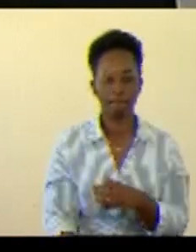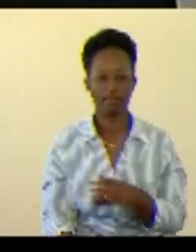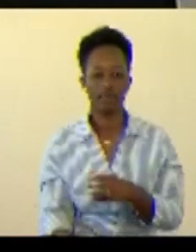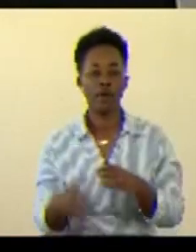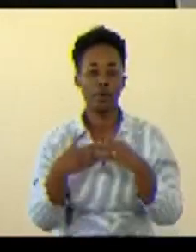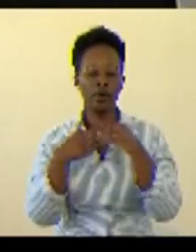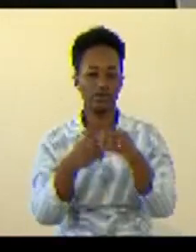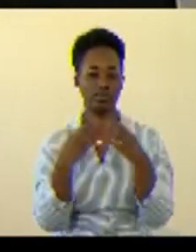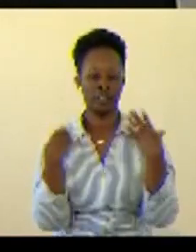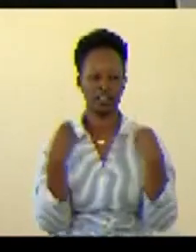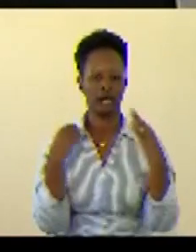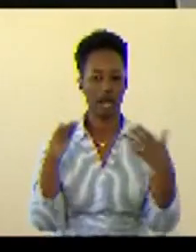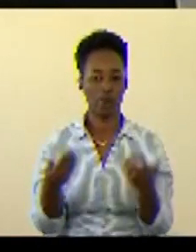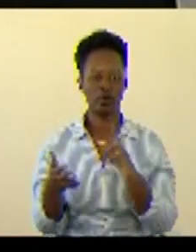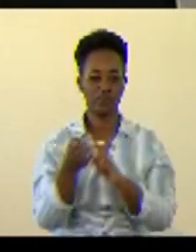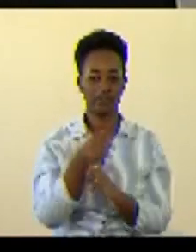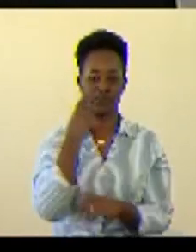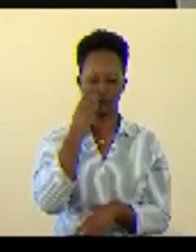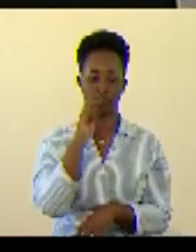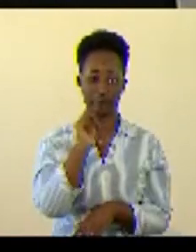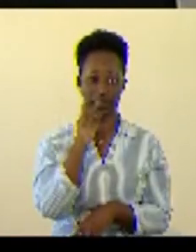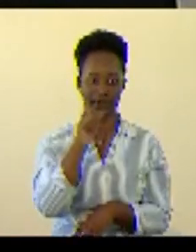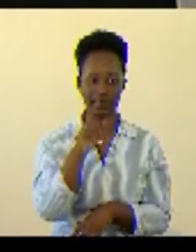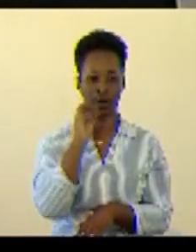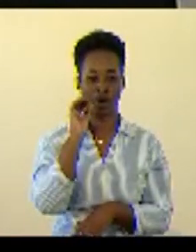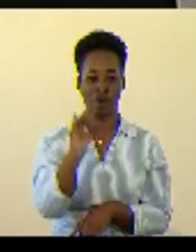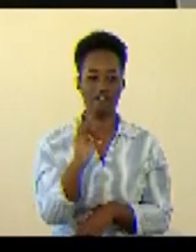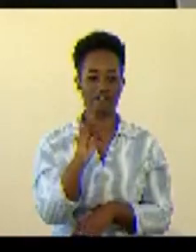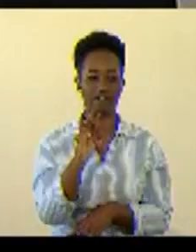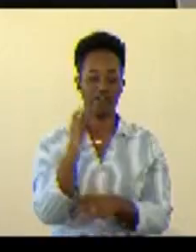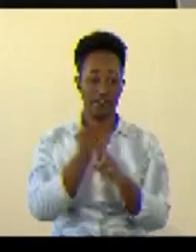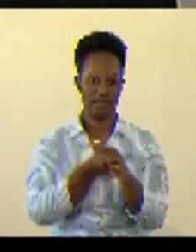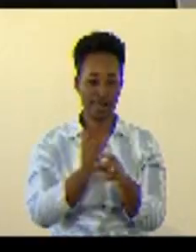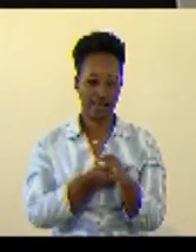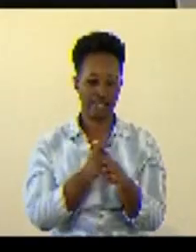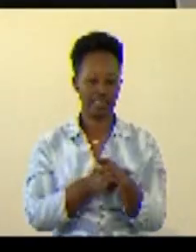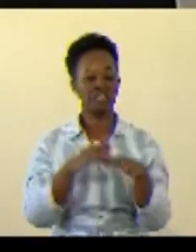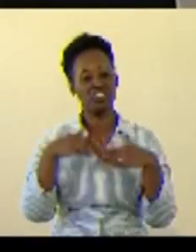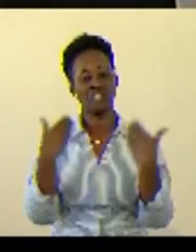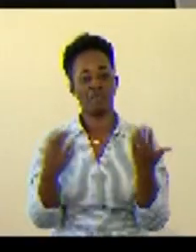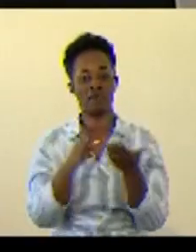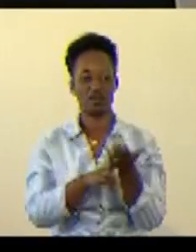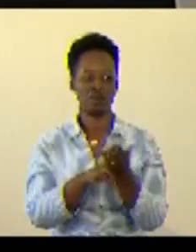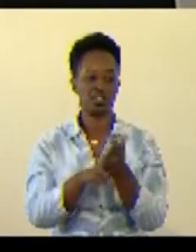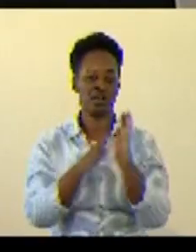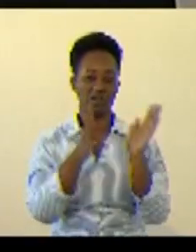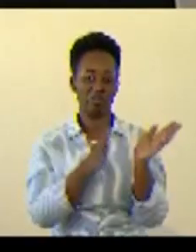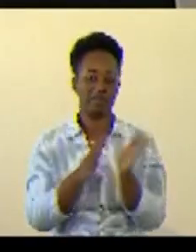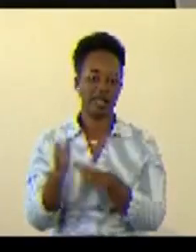2 milliliters when you have a measuring cylinder of Irish potato, or you can use a prepared